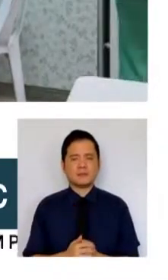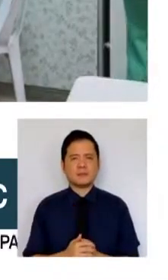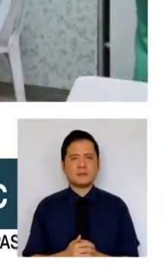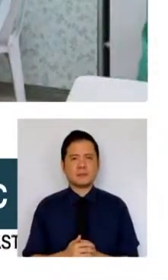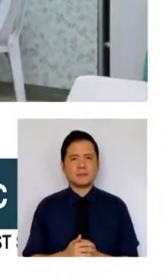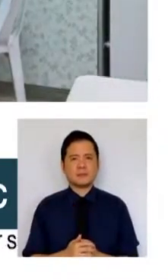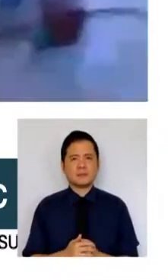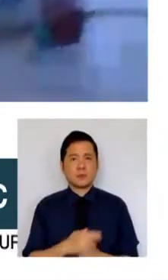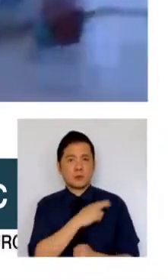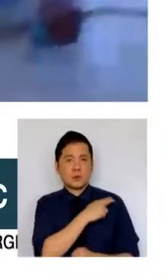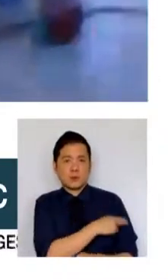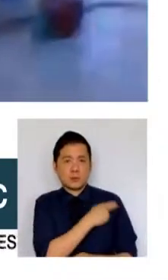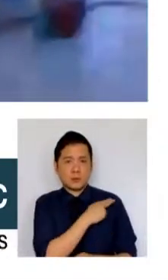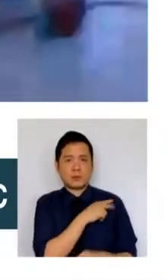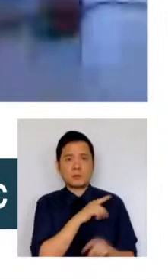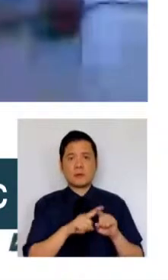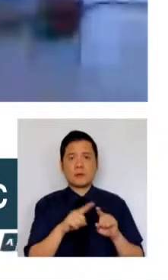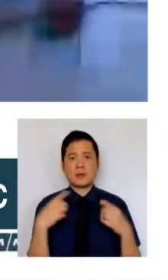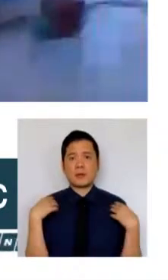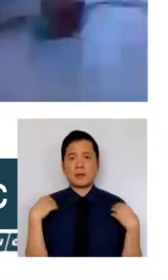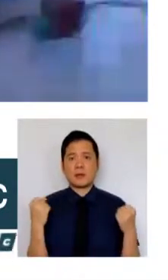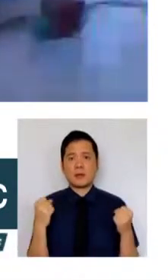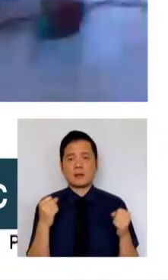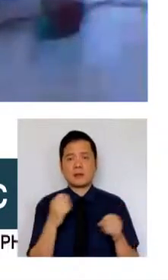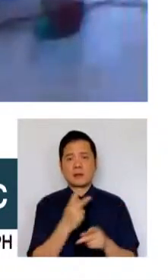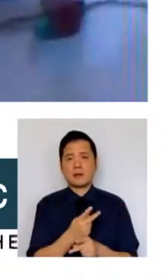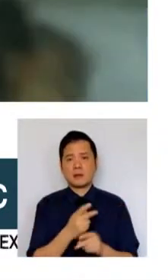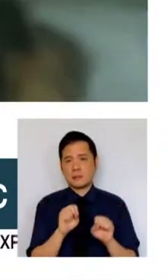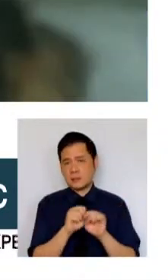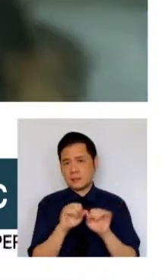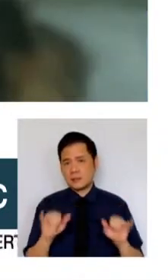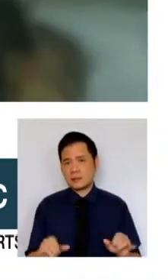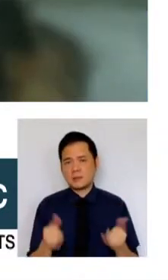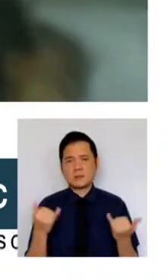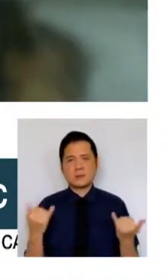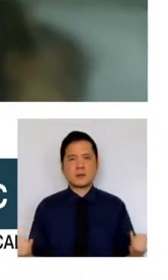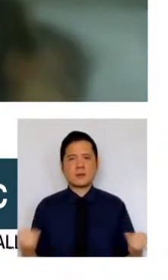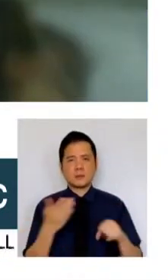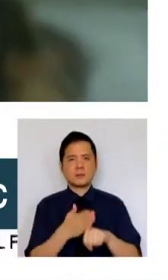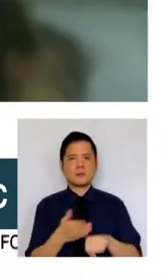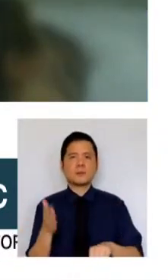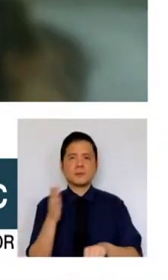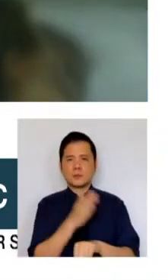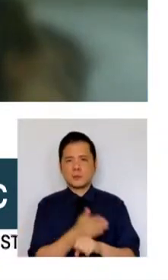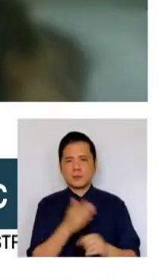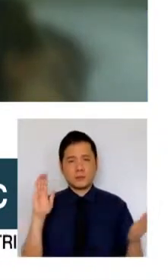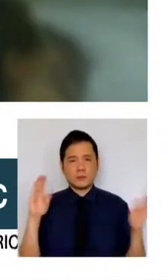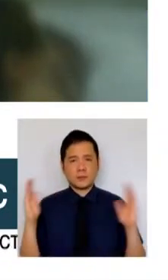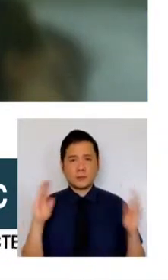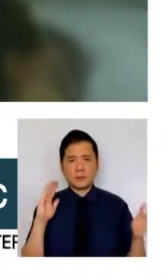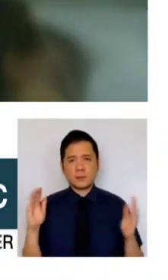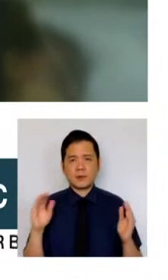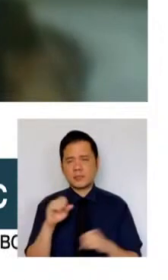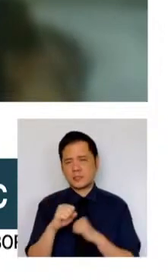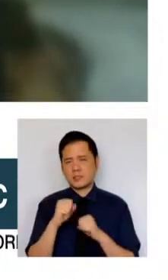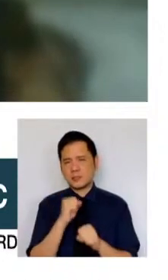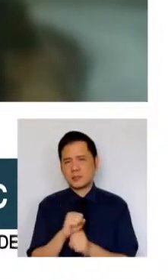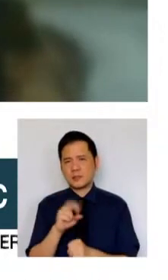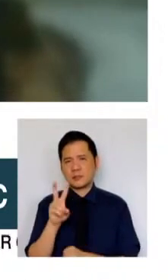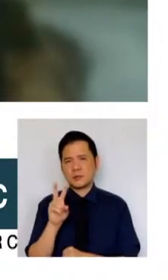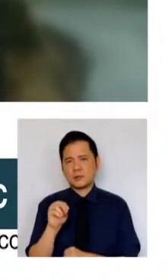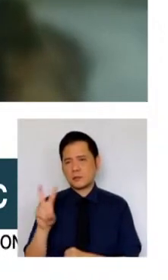our healthcare system must have improved compared to the situation in 2020. Obviously, we